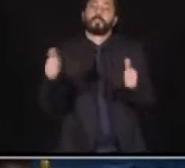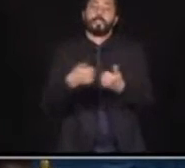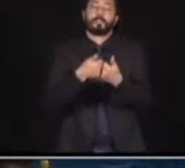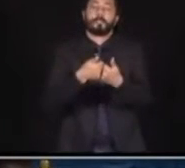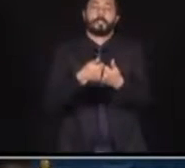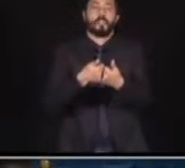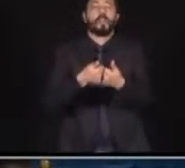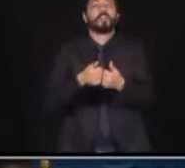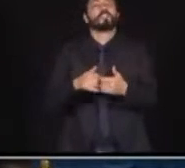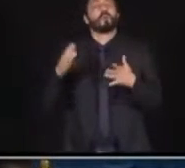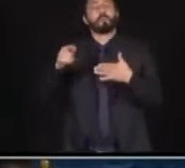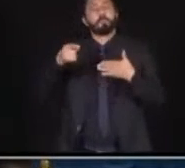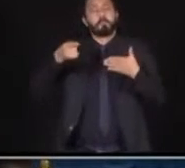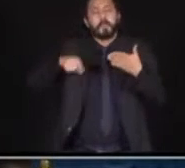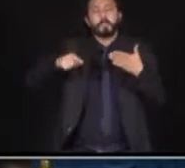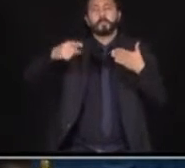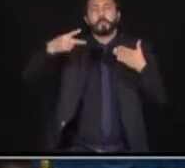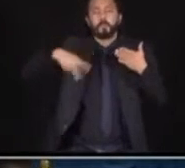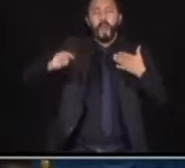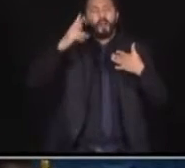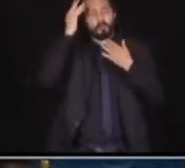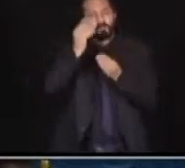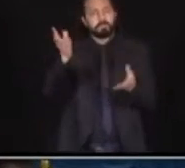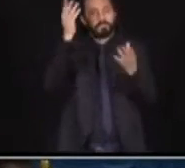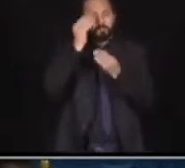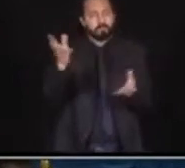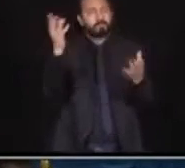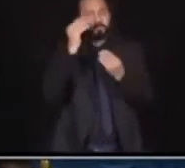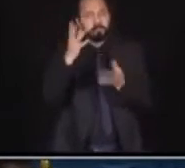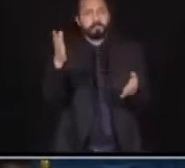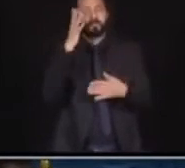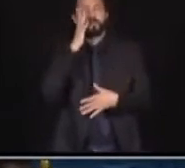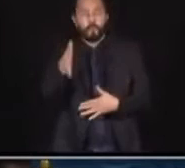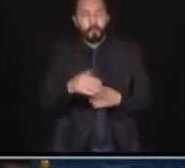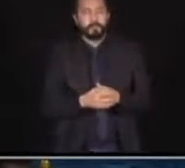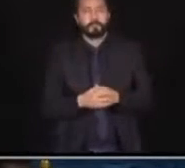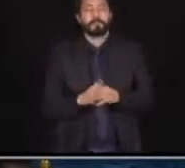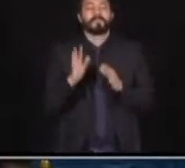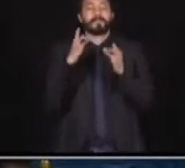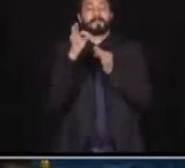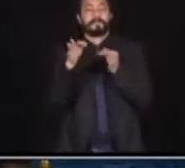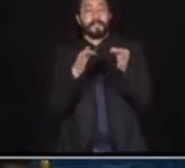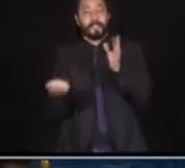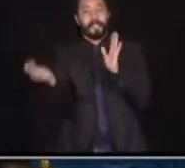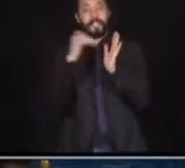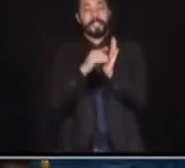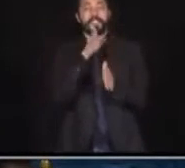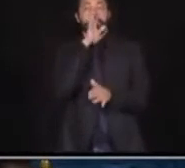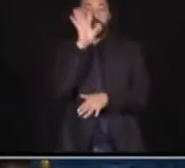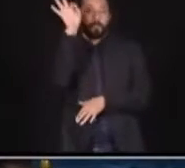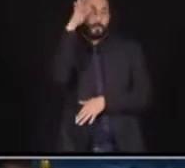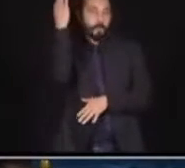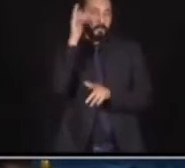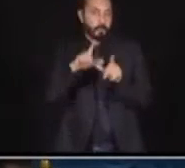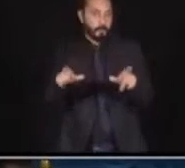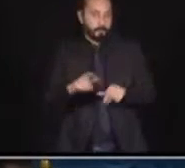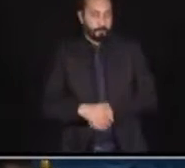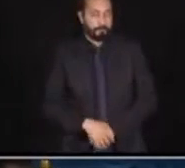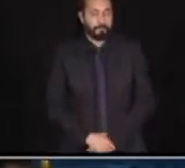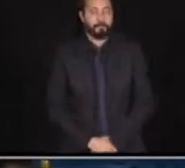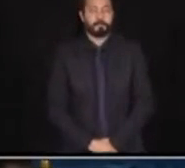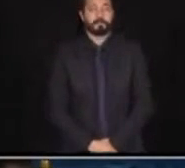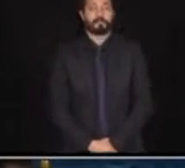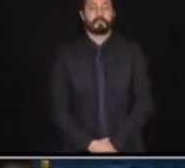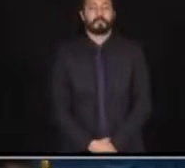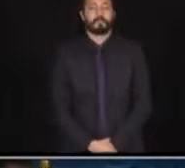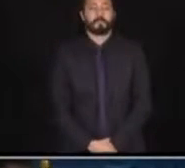weeks. Nous avons appris que les investissements dans la technologie numérique et les modernisations du gouvernement